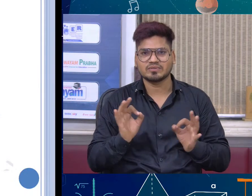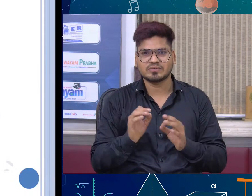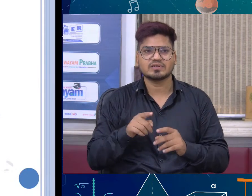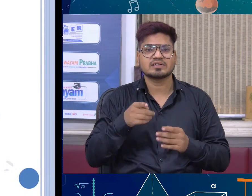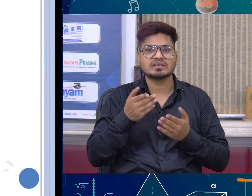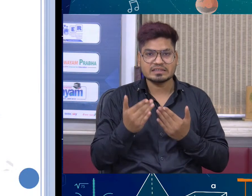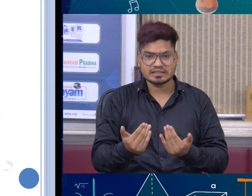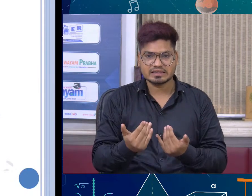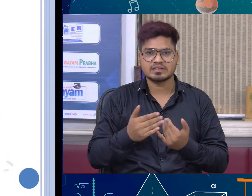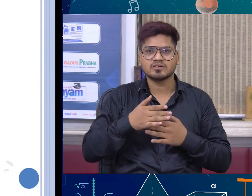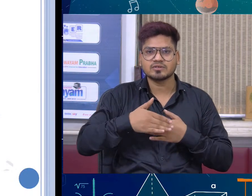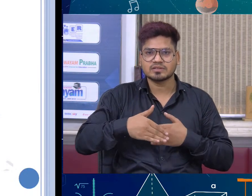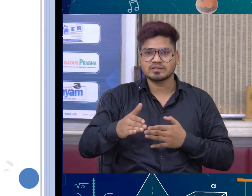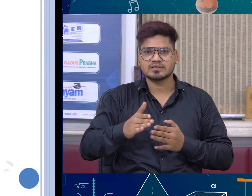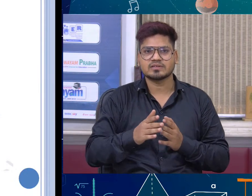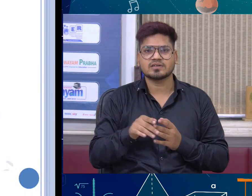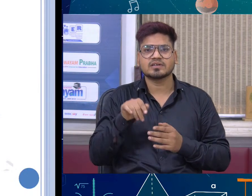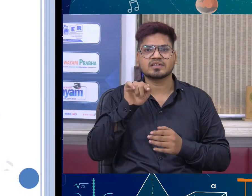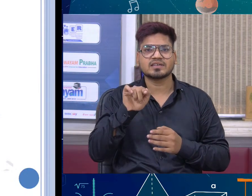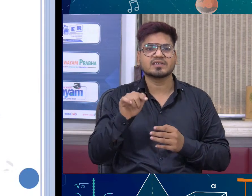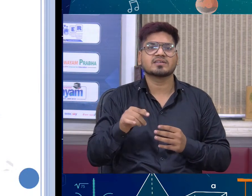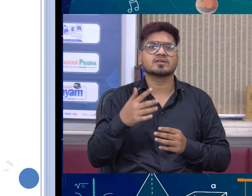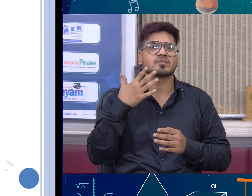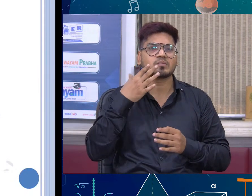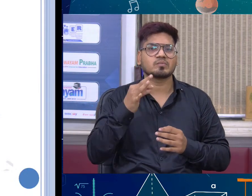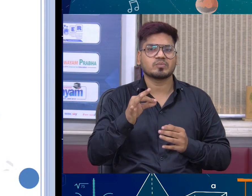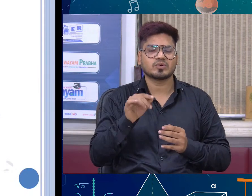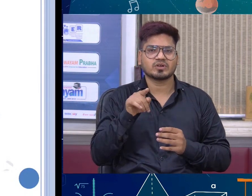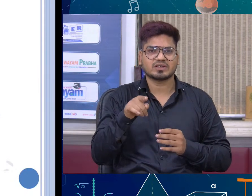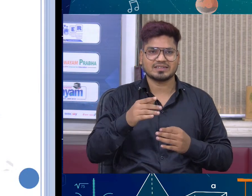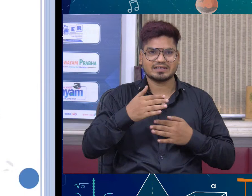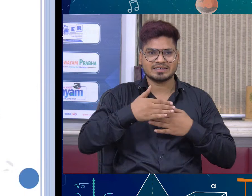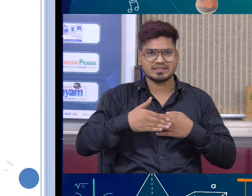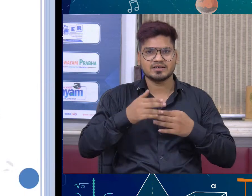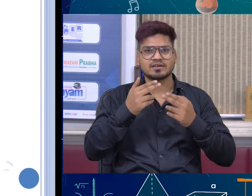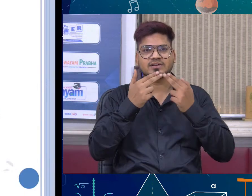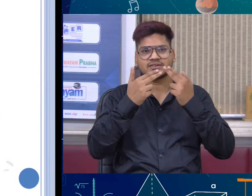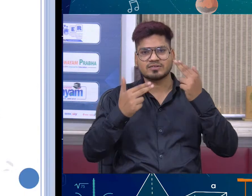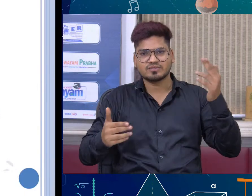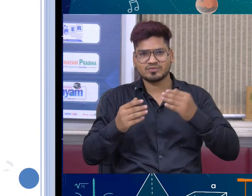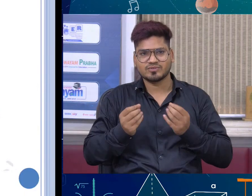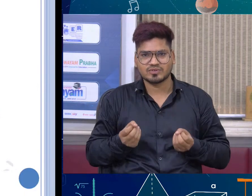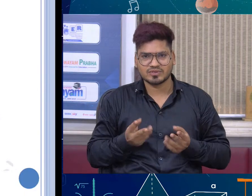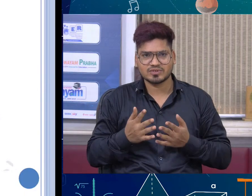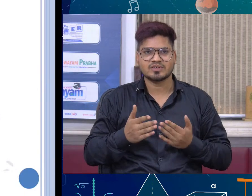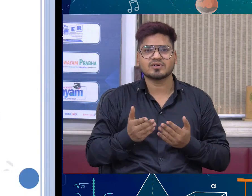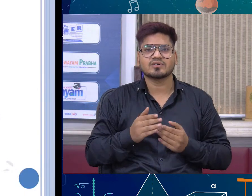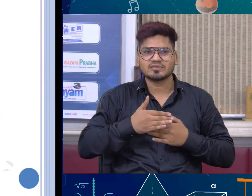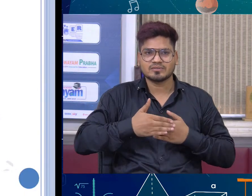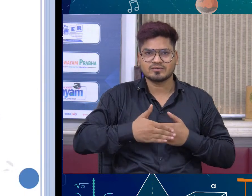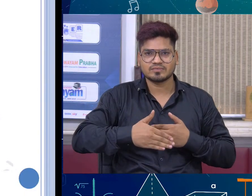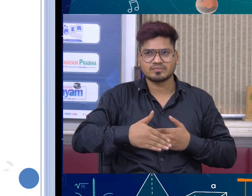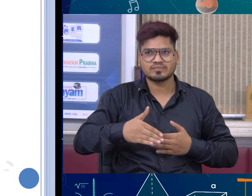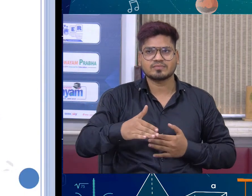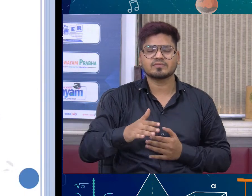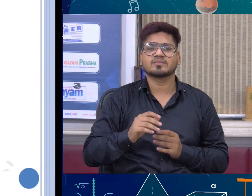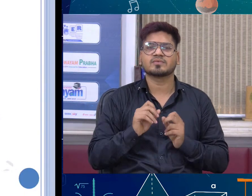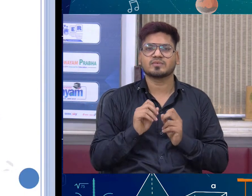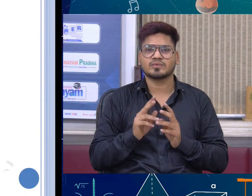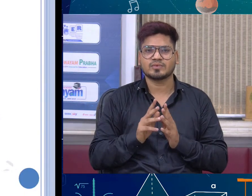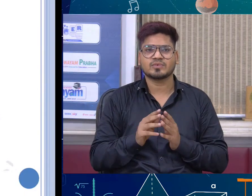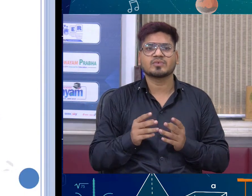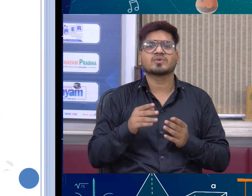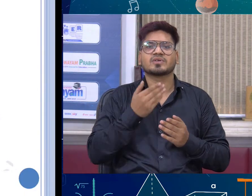much, this is the beginning of the story. Now I'll do one thing. I'll summarize the story thoughtfully to